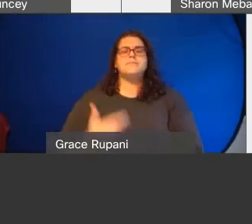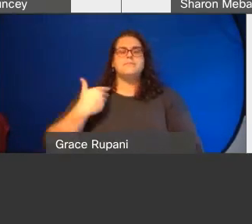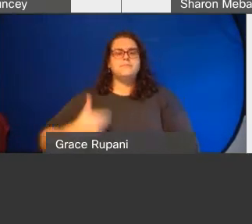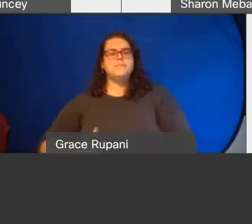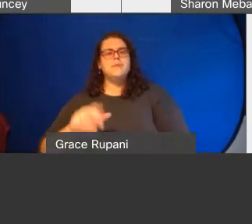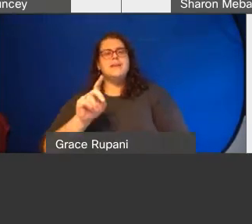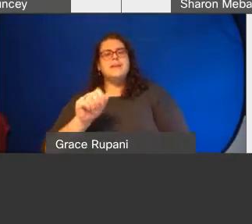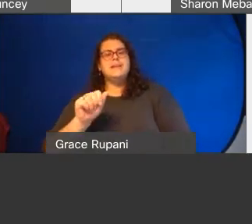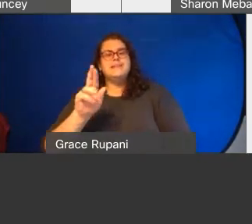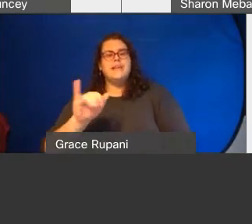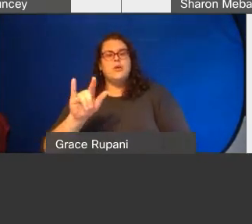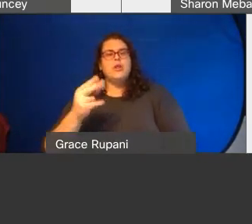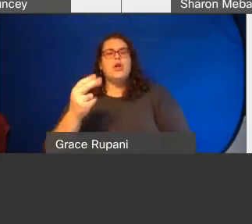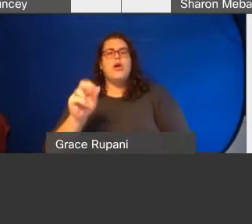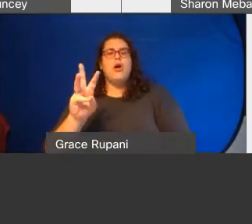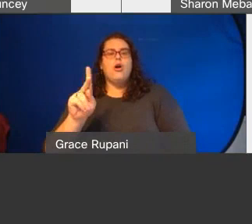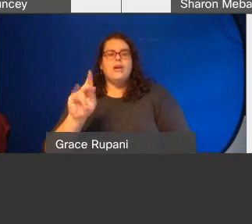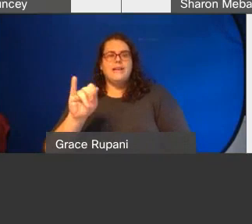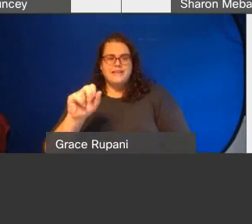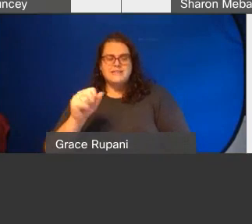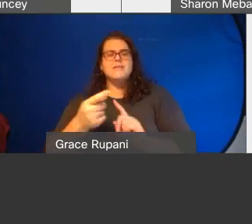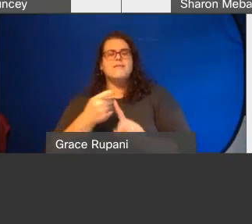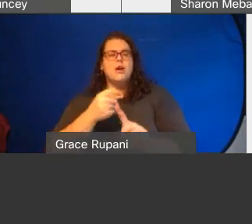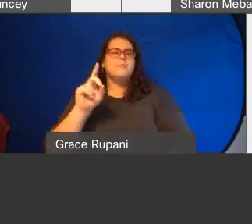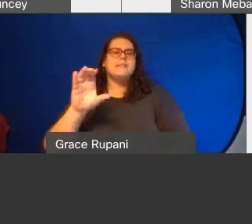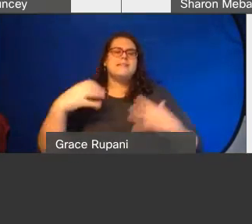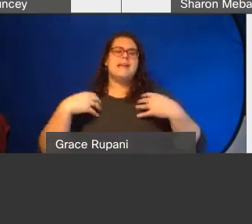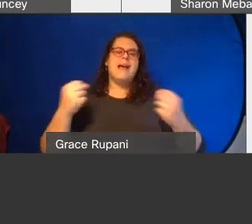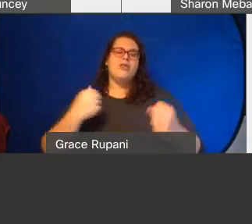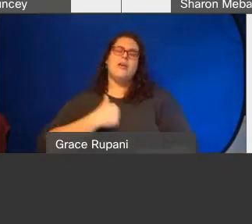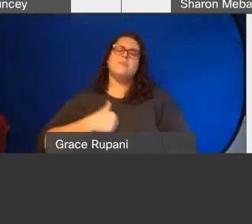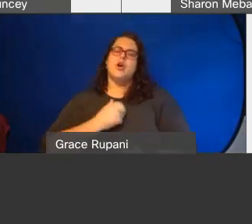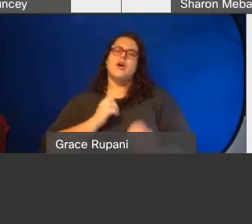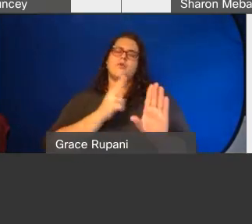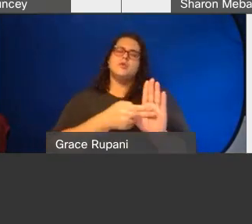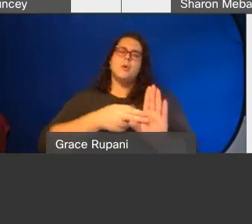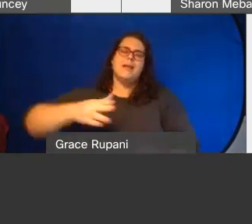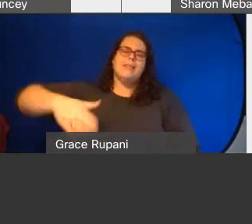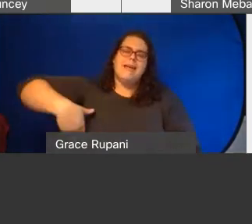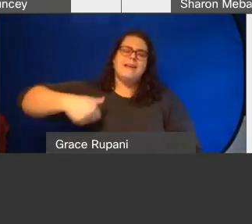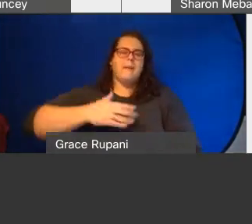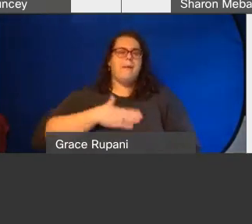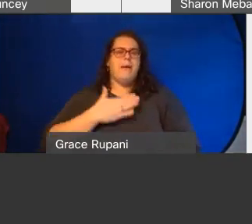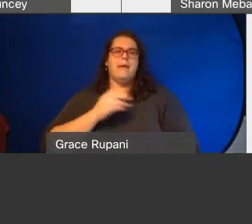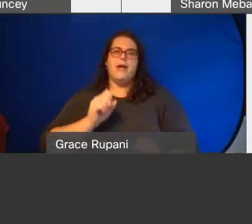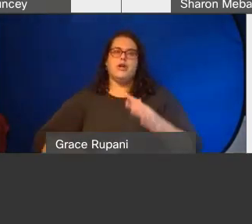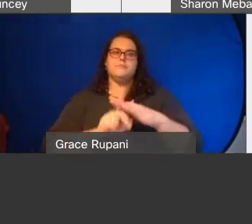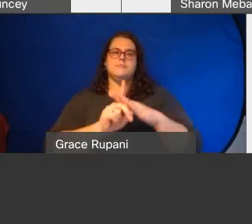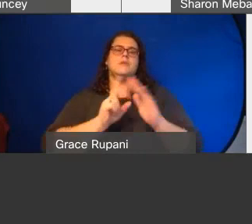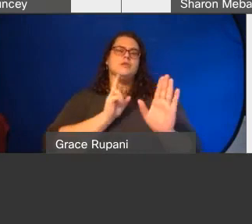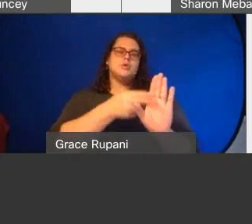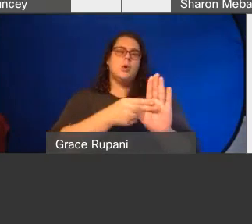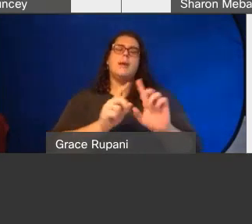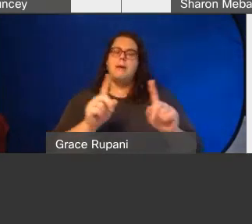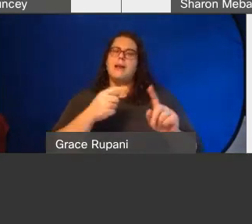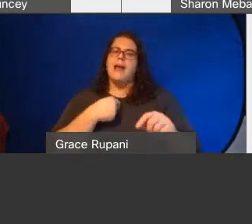Health Epi, and sorry for joining late. I was at a visit, so I'm glad to be able to join. And I just want to echo what Dr. Lewis